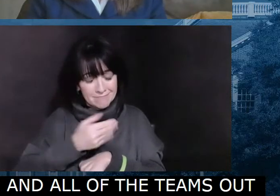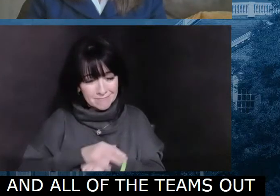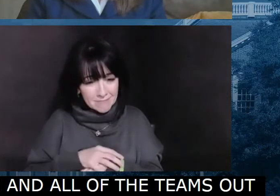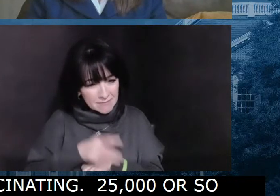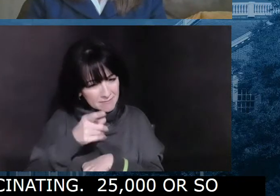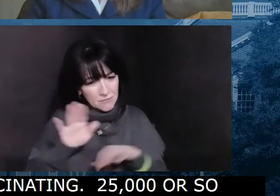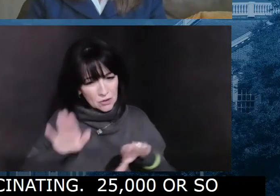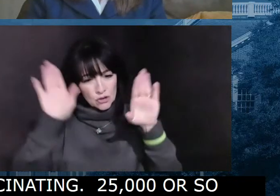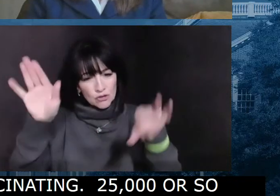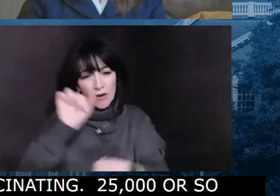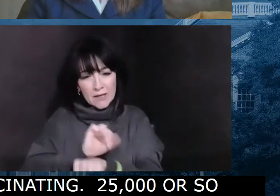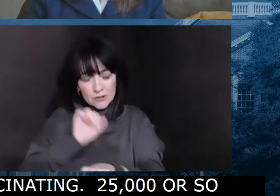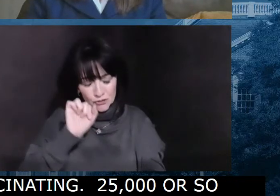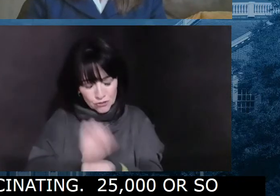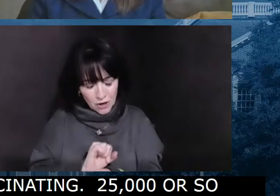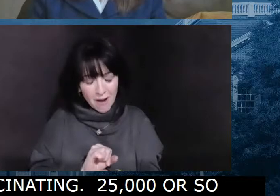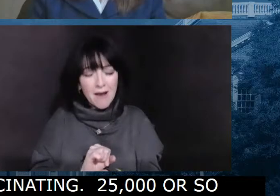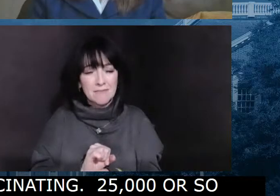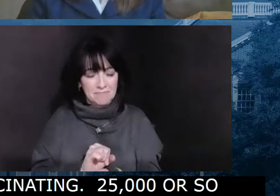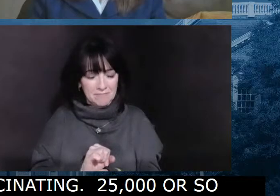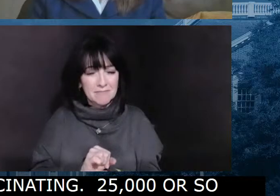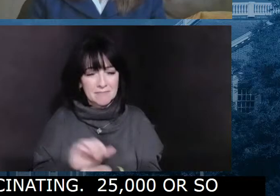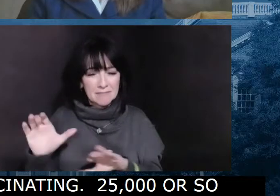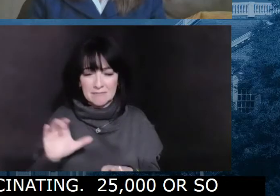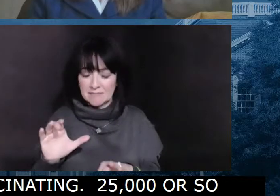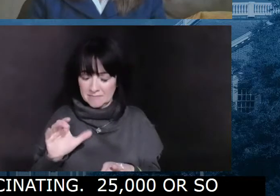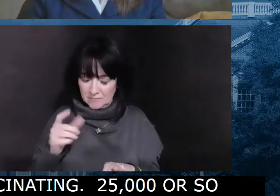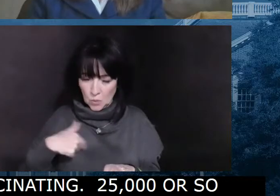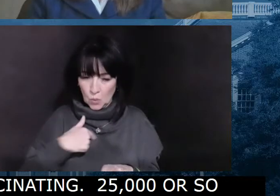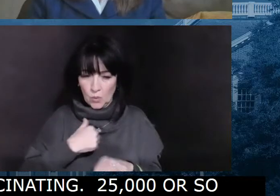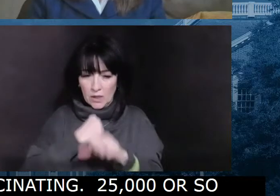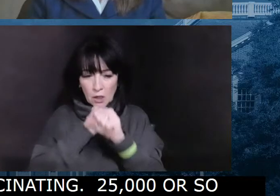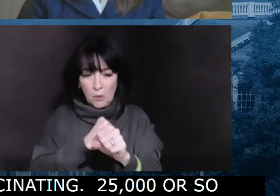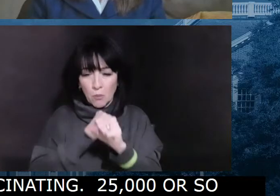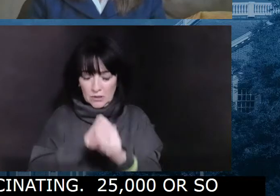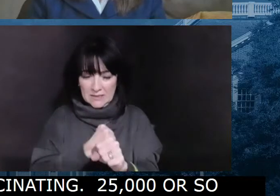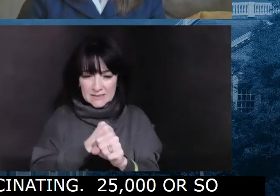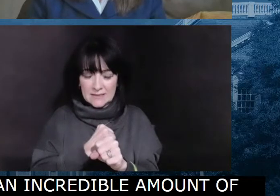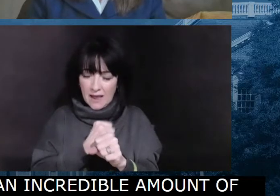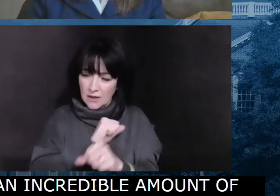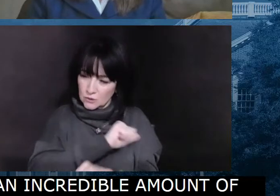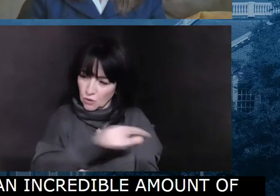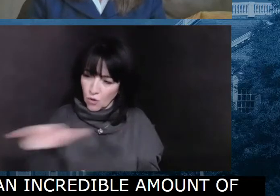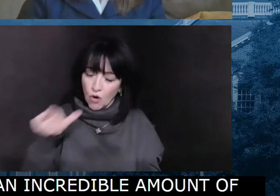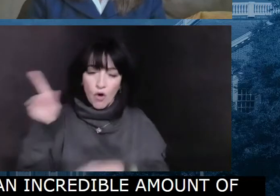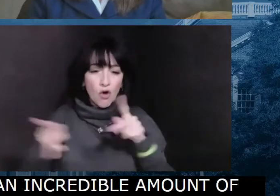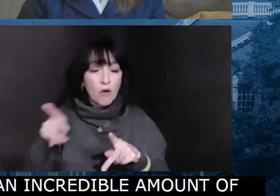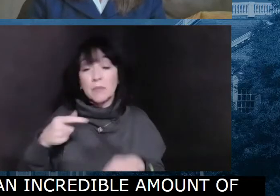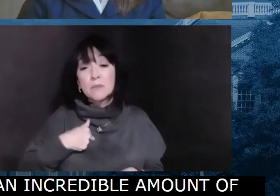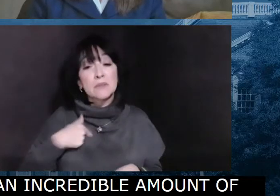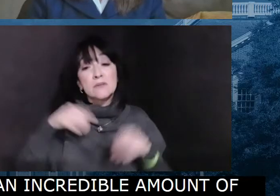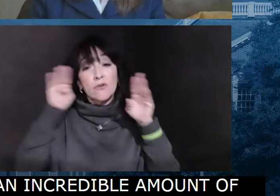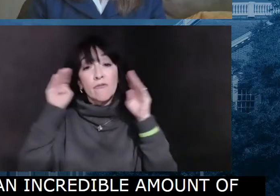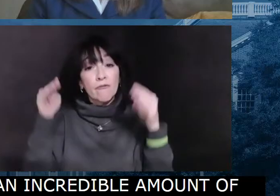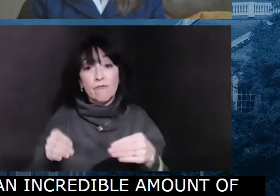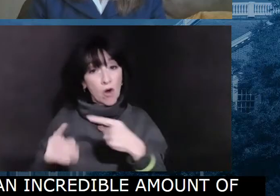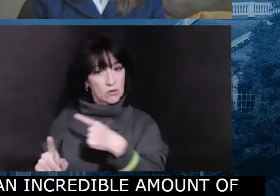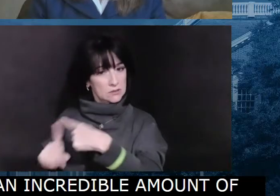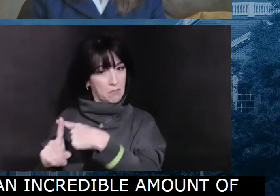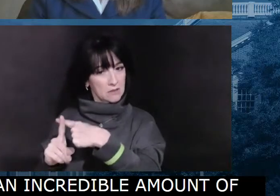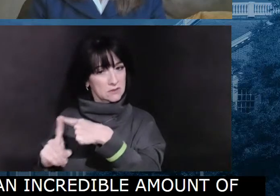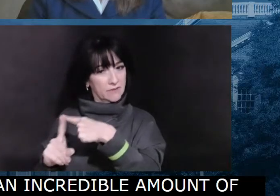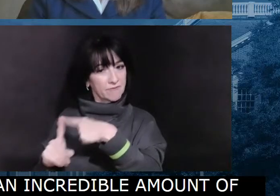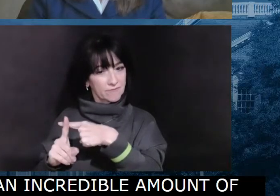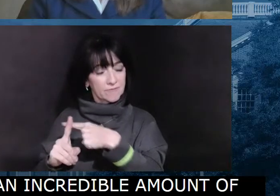great job making sure we're protecting every Delawarean. I'm going to focus on the positive. Our numbers are looking